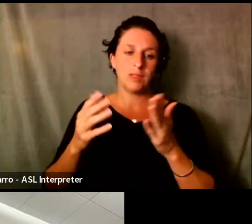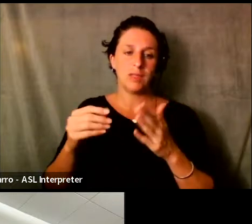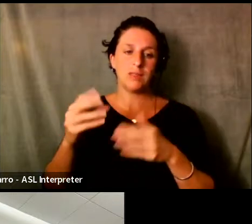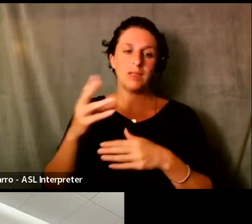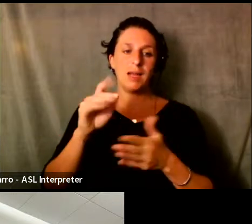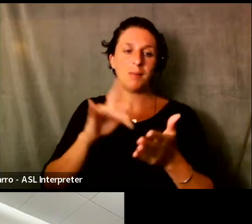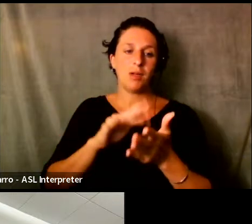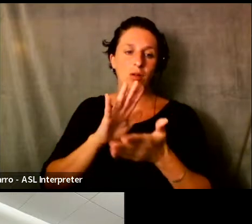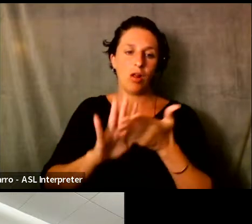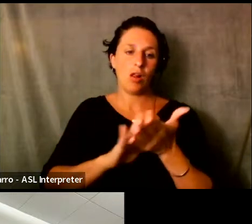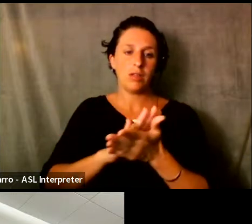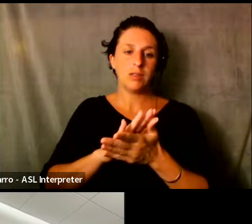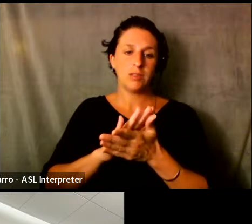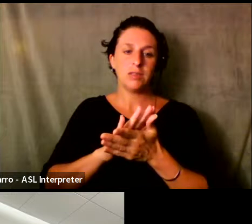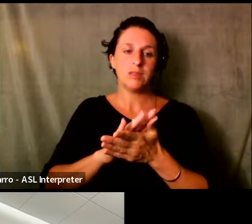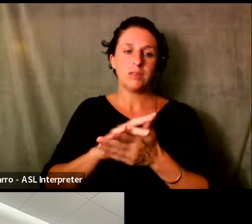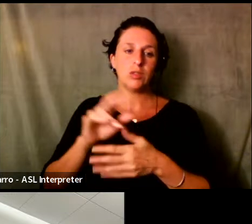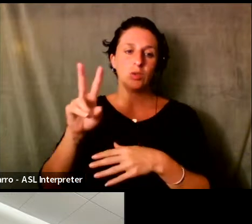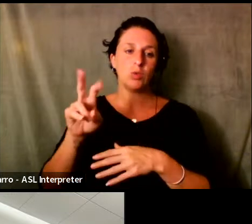College Principal, salary